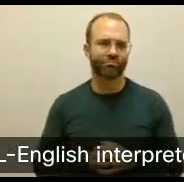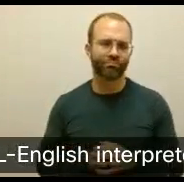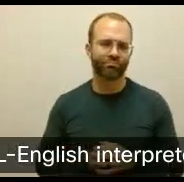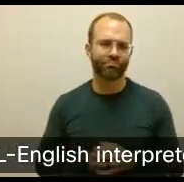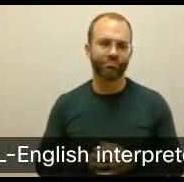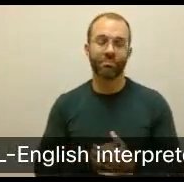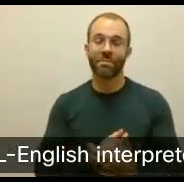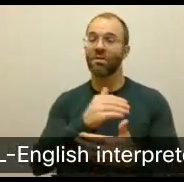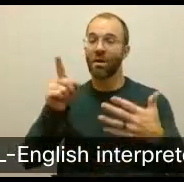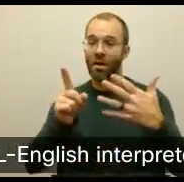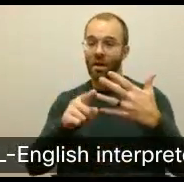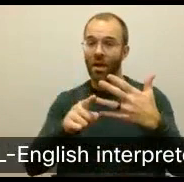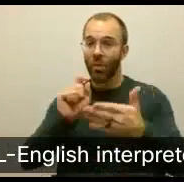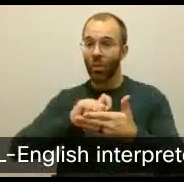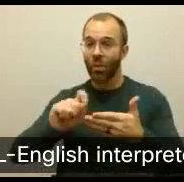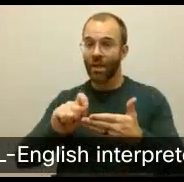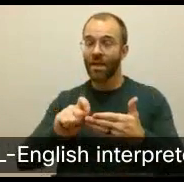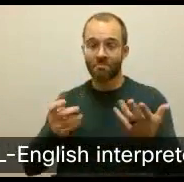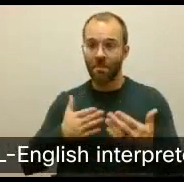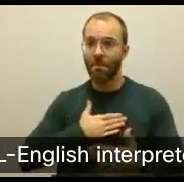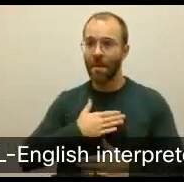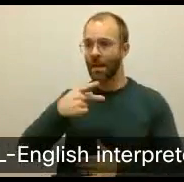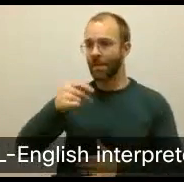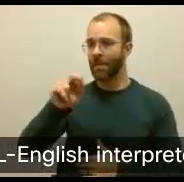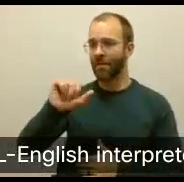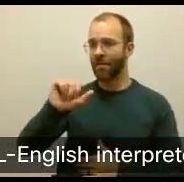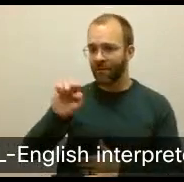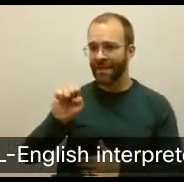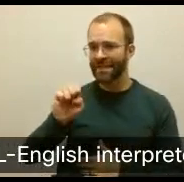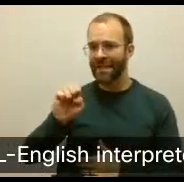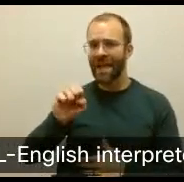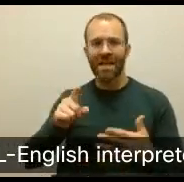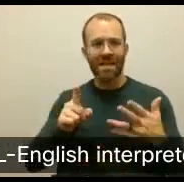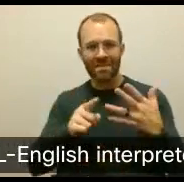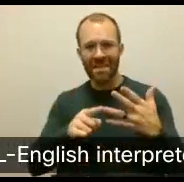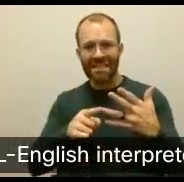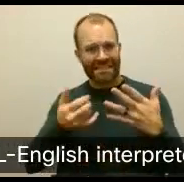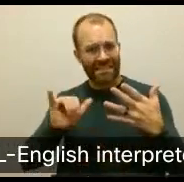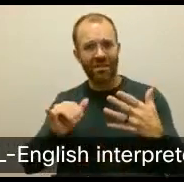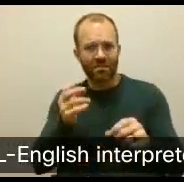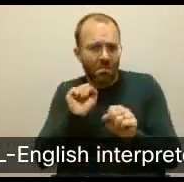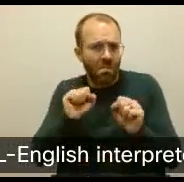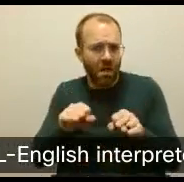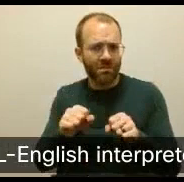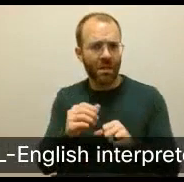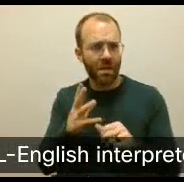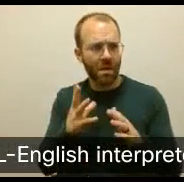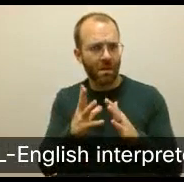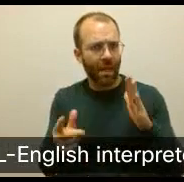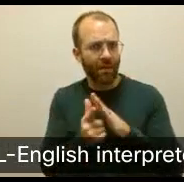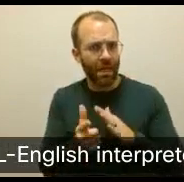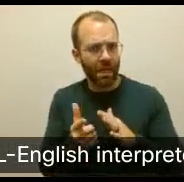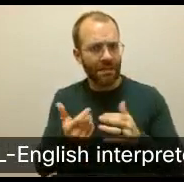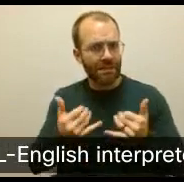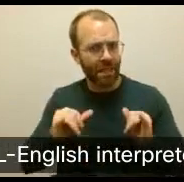After I've written my paraphrase, there's a chance I maybe accidentally plagiarize still. So I still want to go back and review